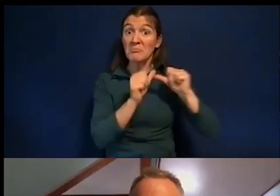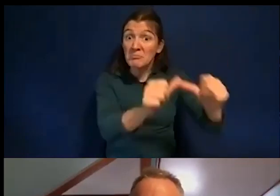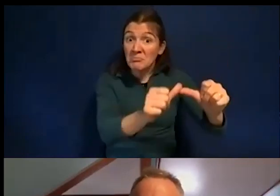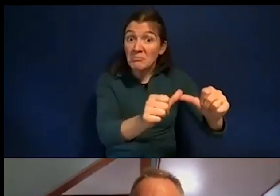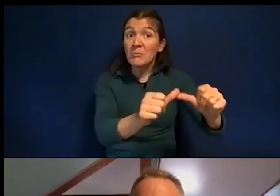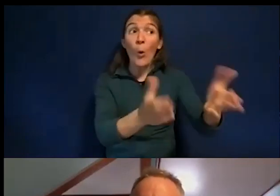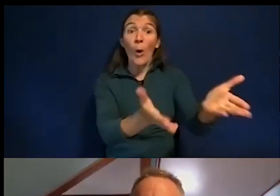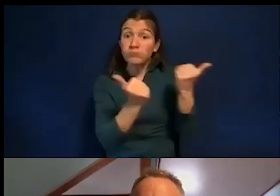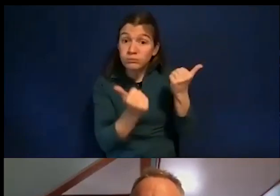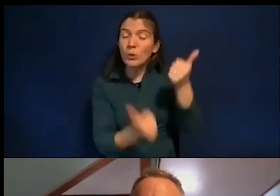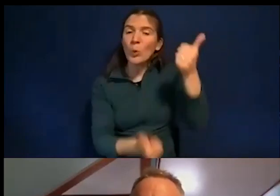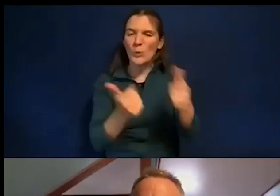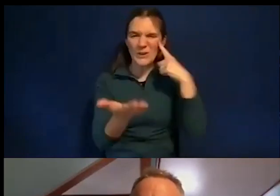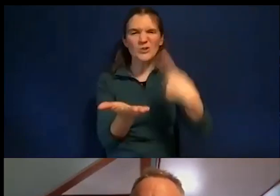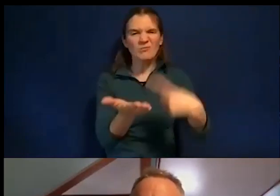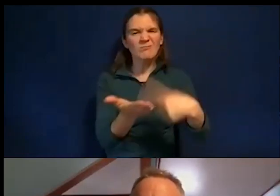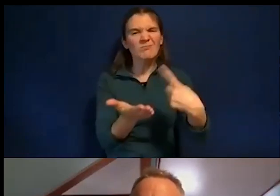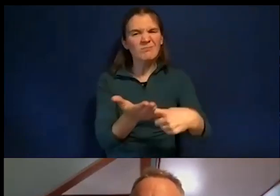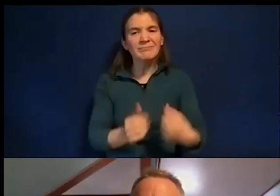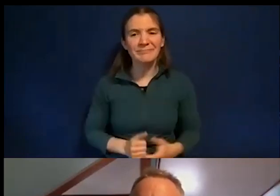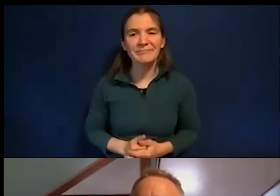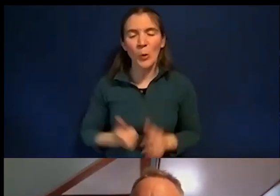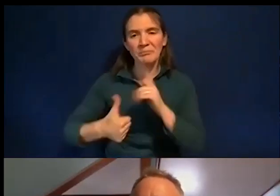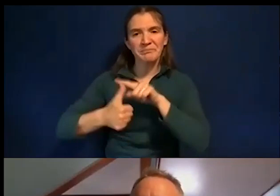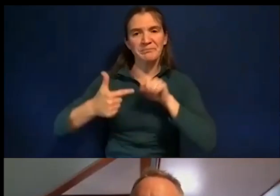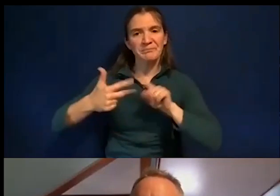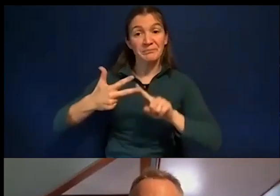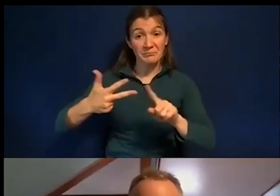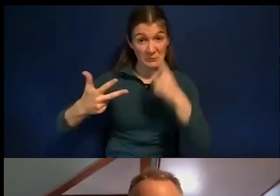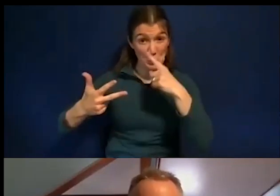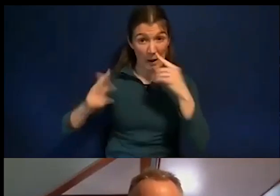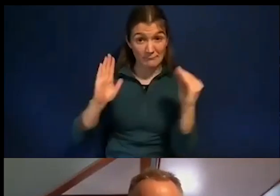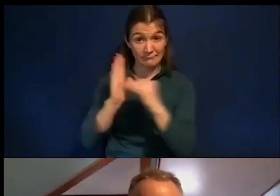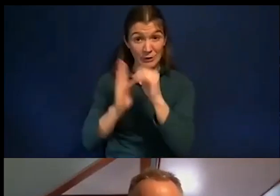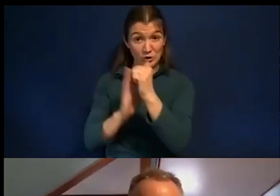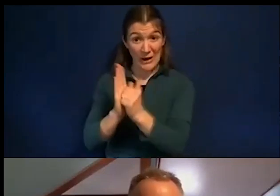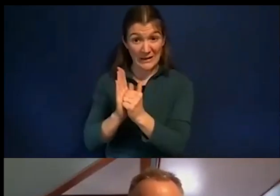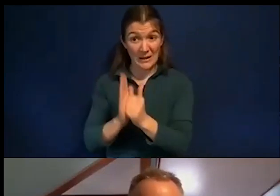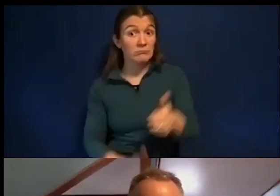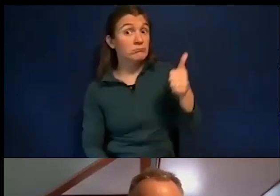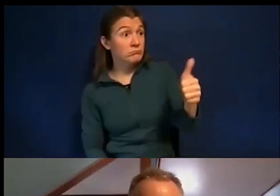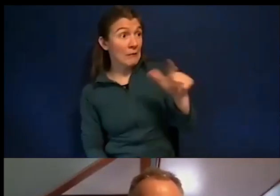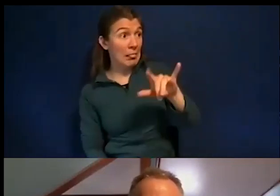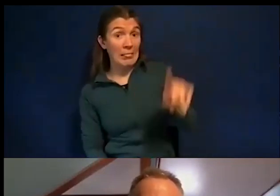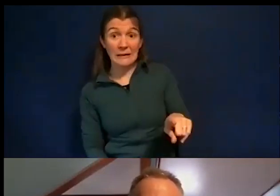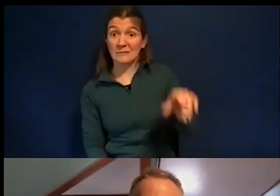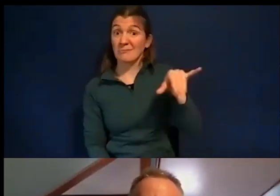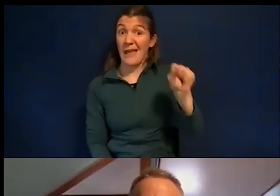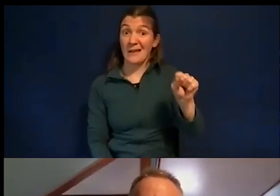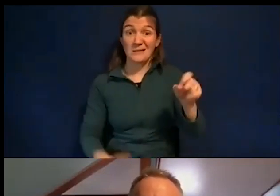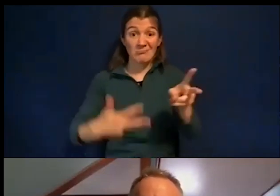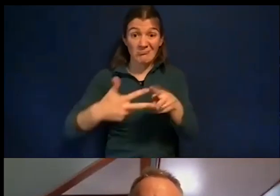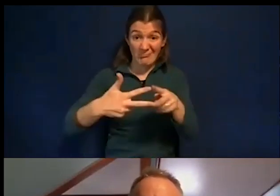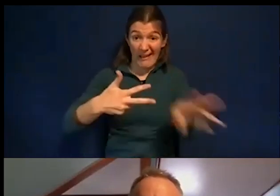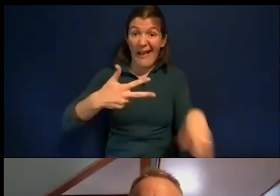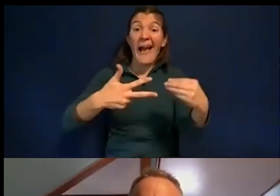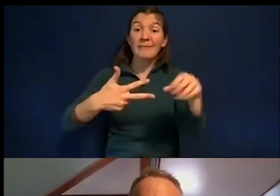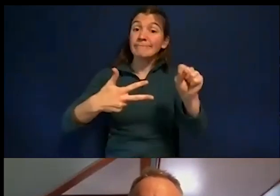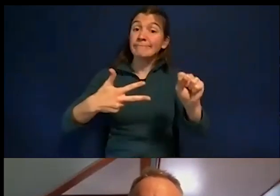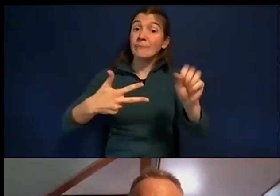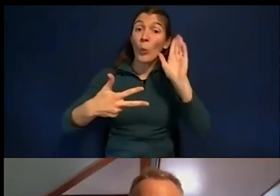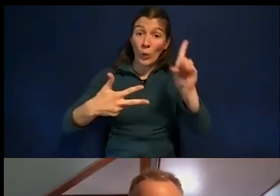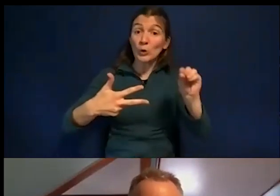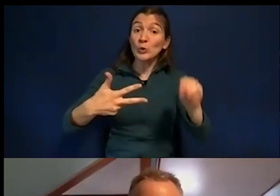decision made, but we should start that discussion, if you don't mind. Yeah, well, those are two good things to also be warned so